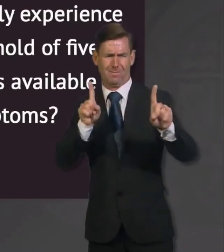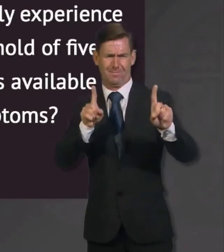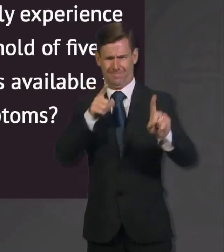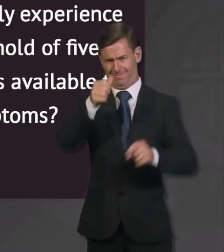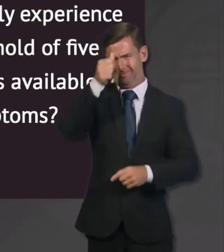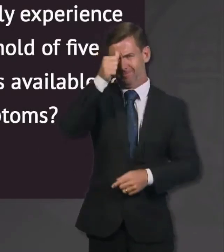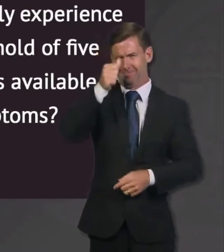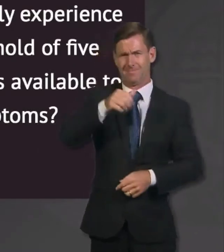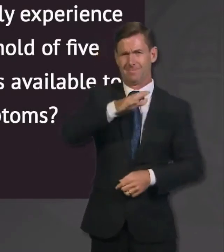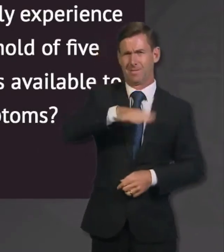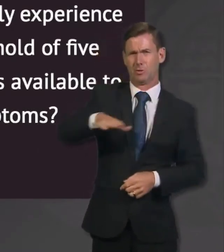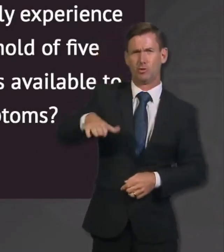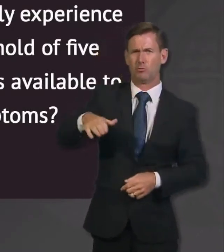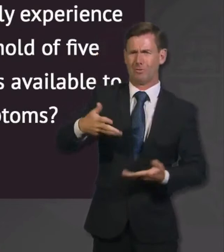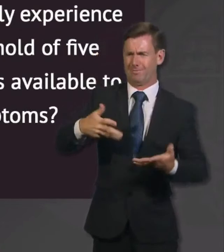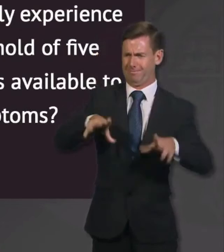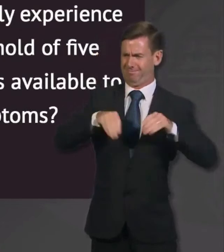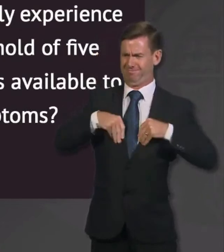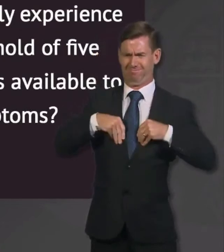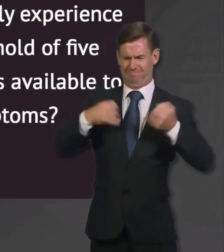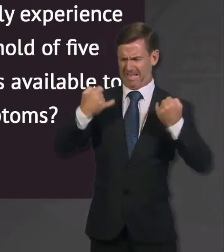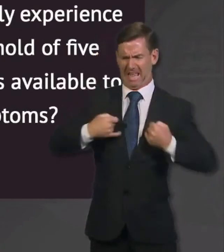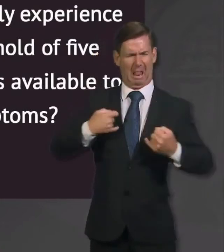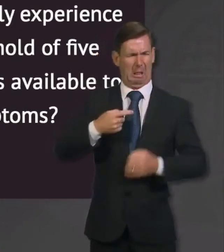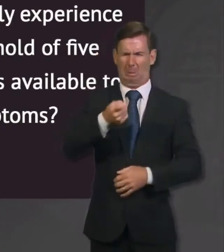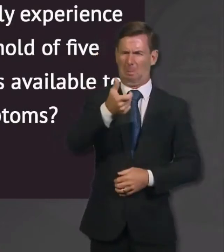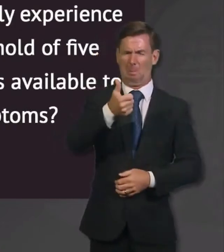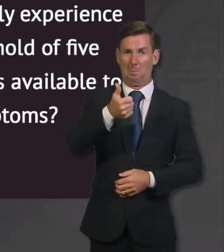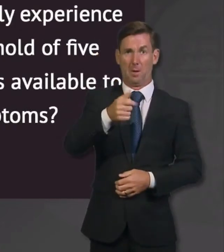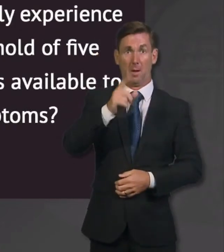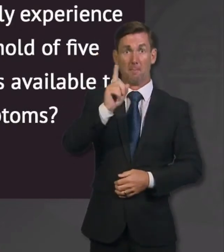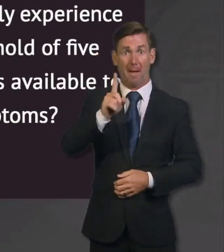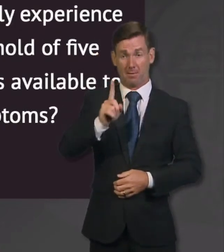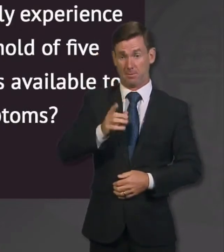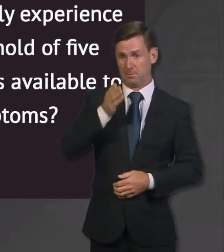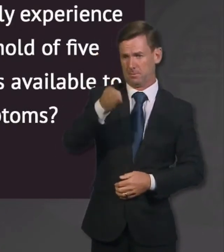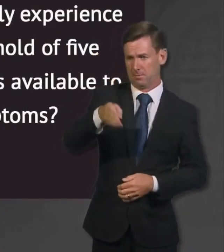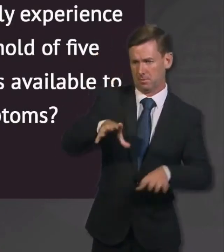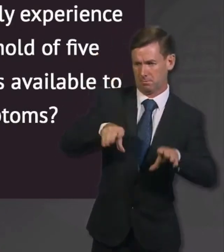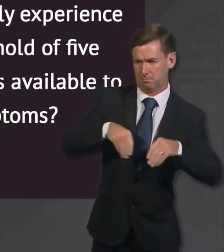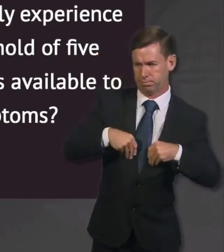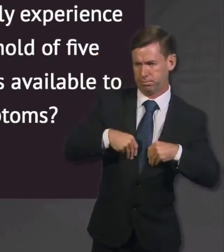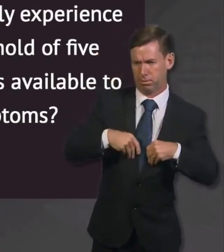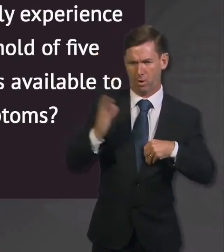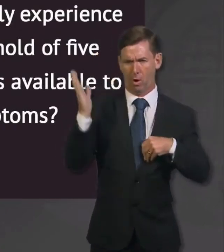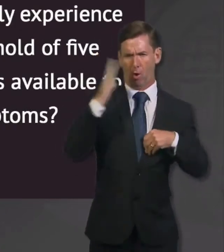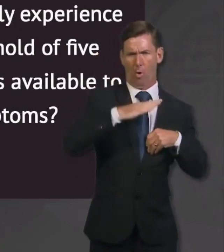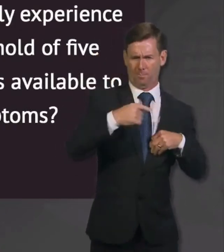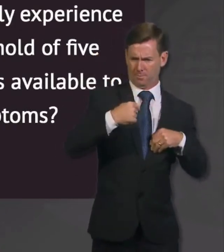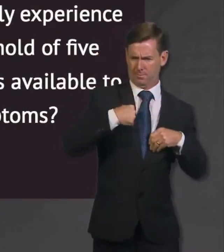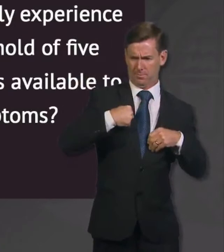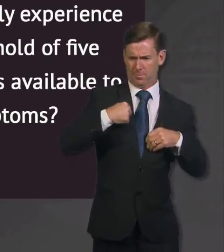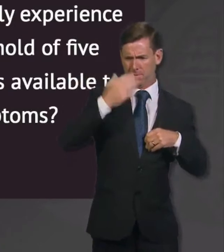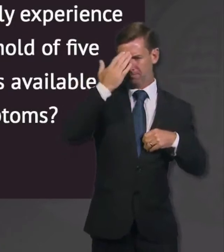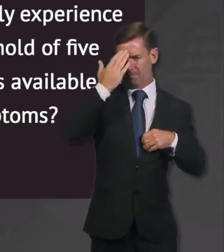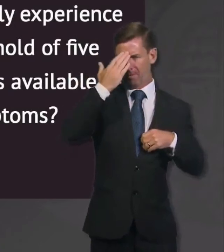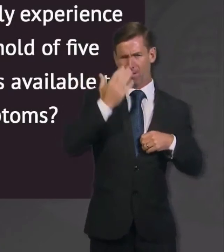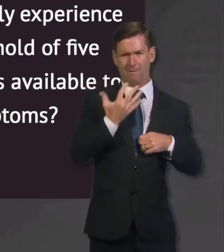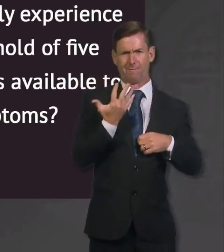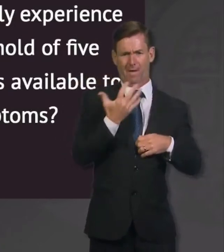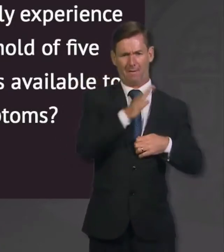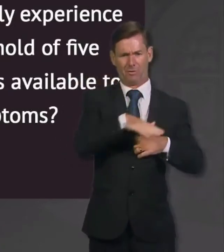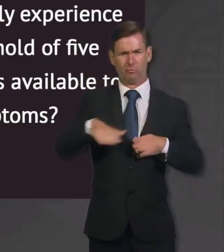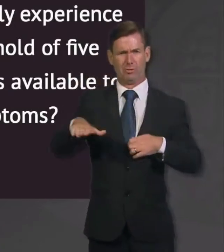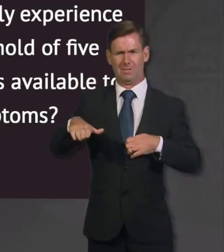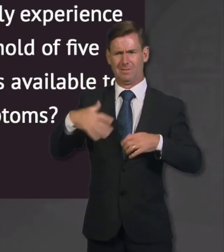symptoms, but as a parent in a household of 5 children, this is a very worrying time. Are tests available to the entire family if